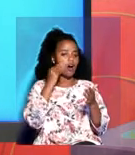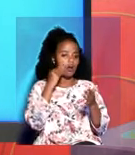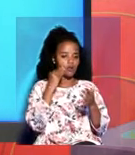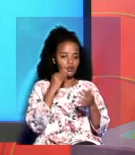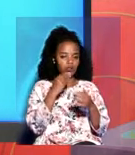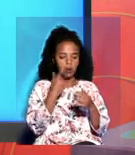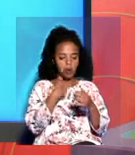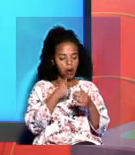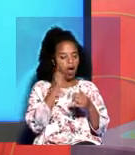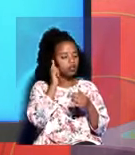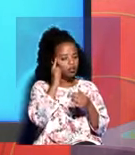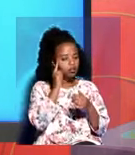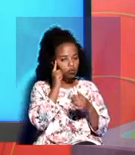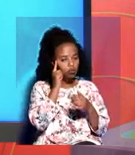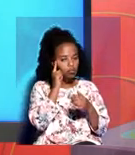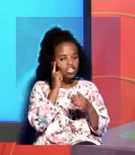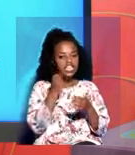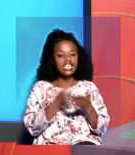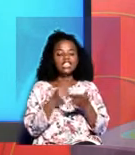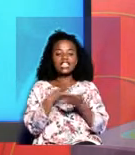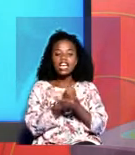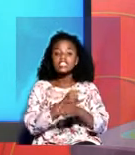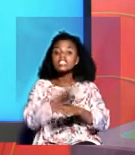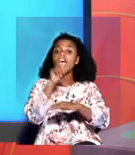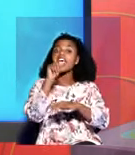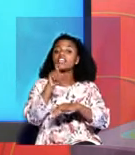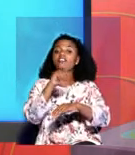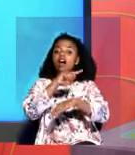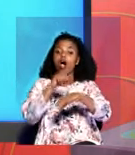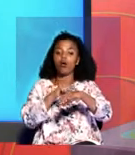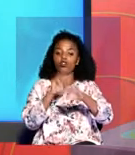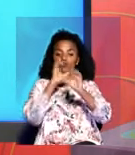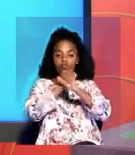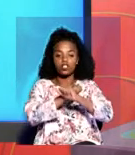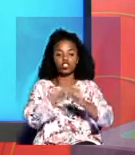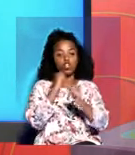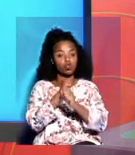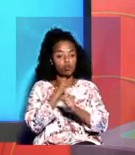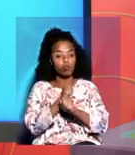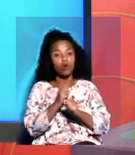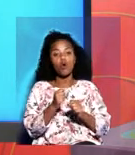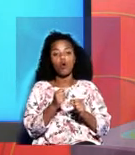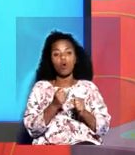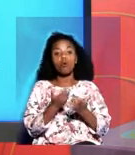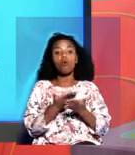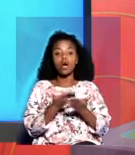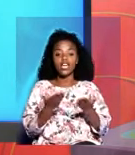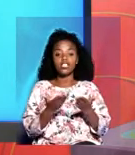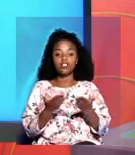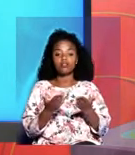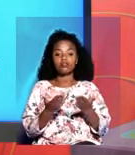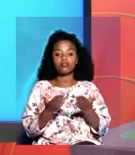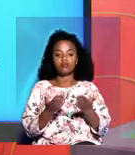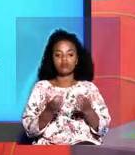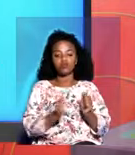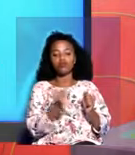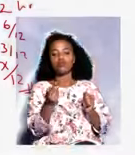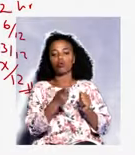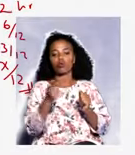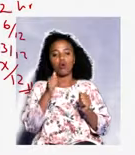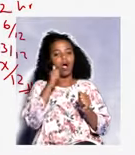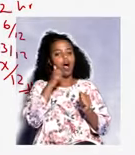assume it takes X hour to finish the job when do the work